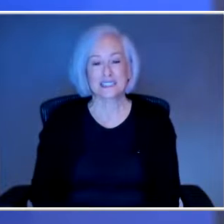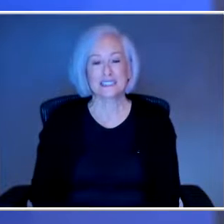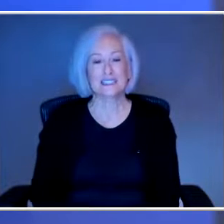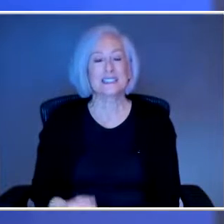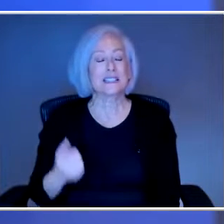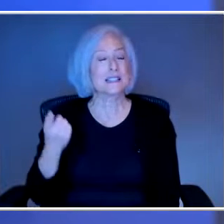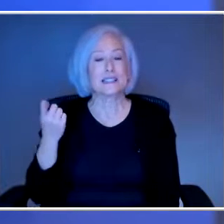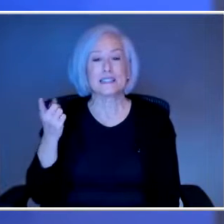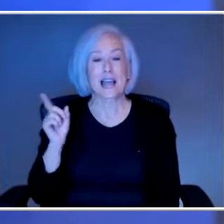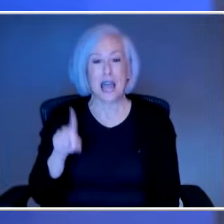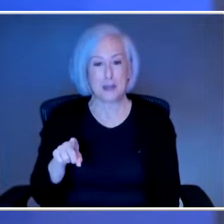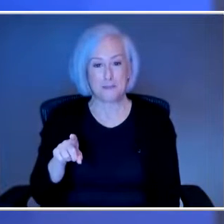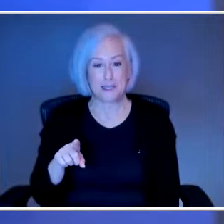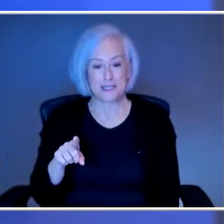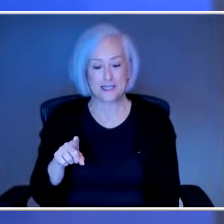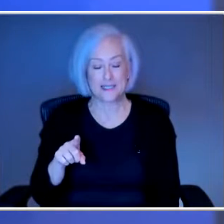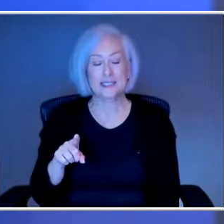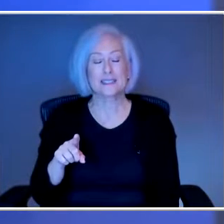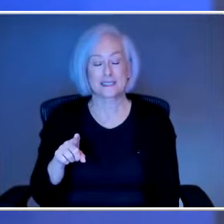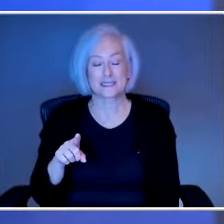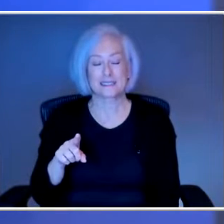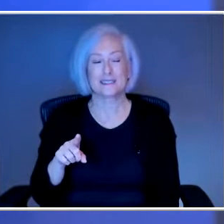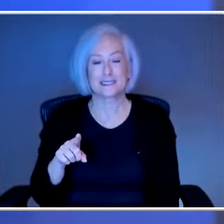though my surgery